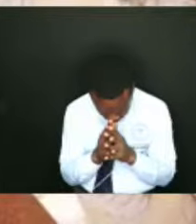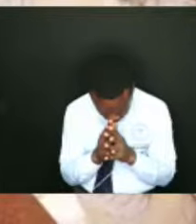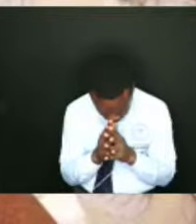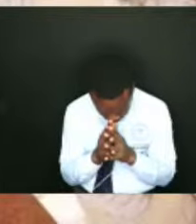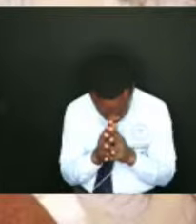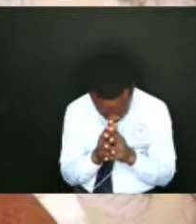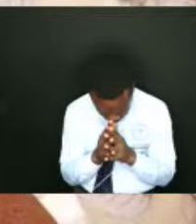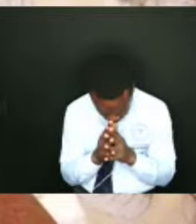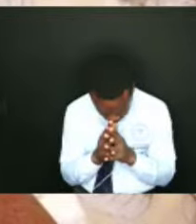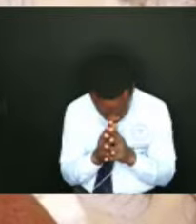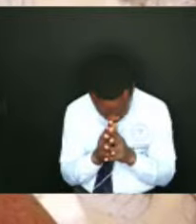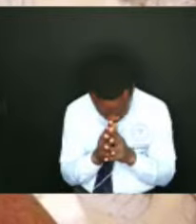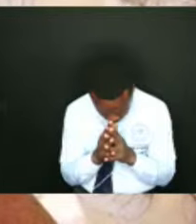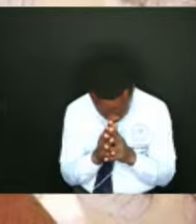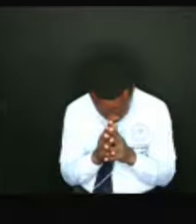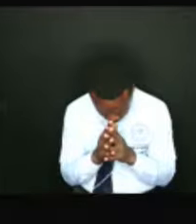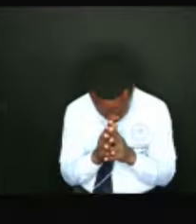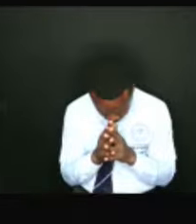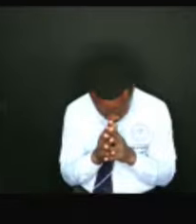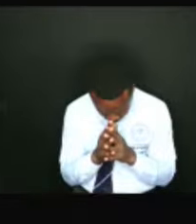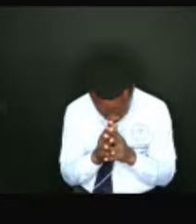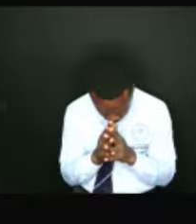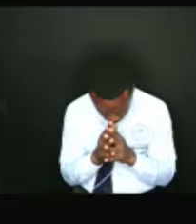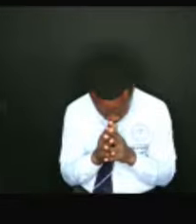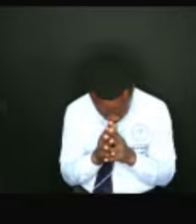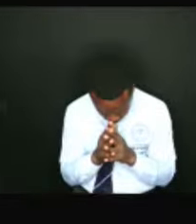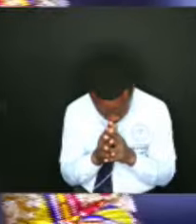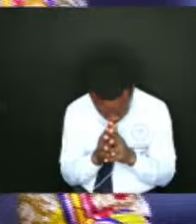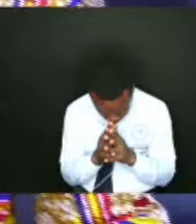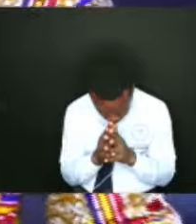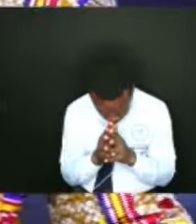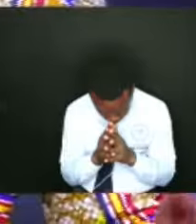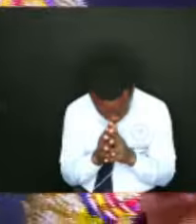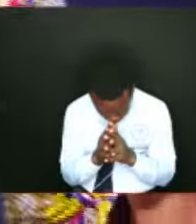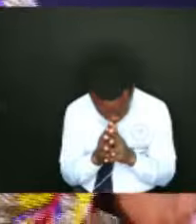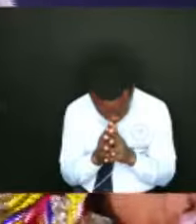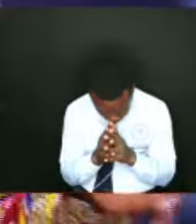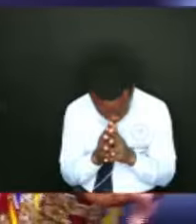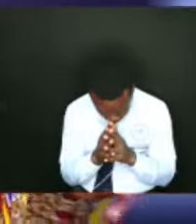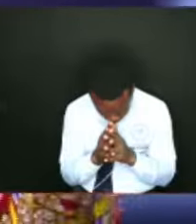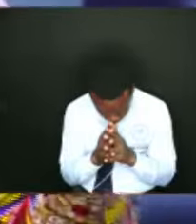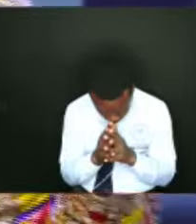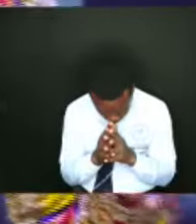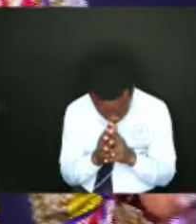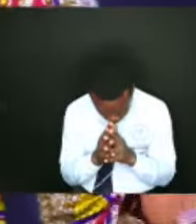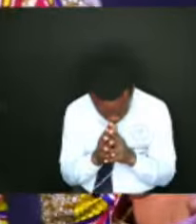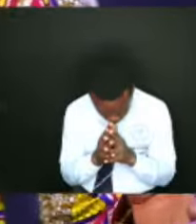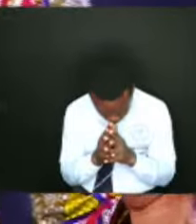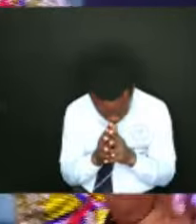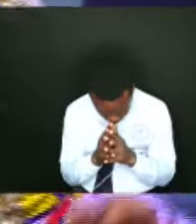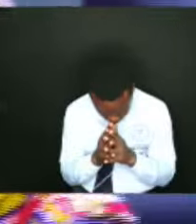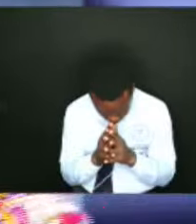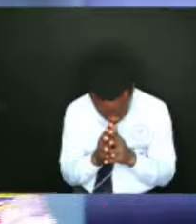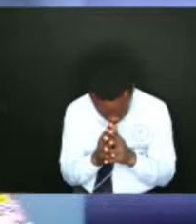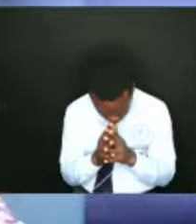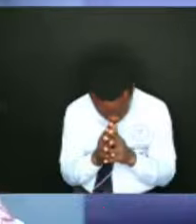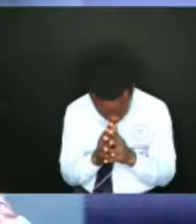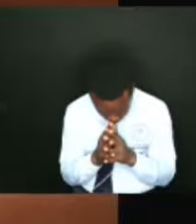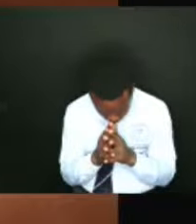we have a new sense of living, O God. Before God, help us, O Lord. May shall Abraham to